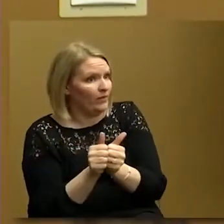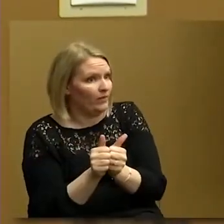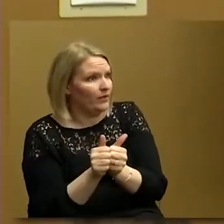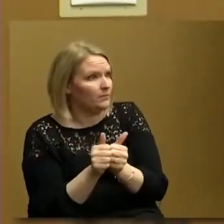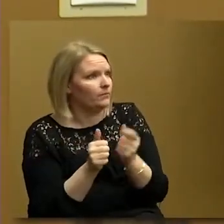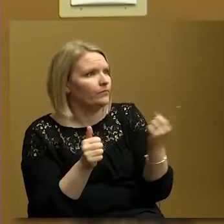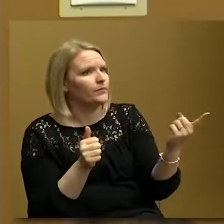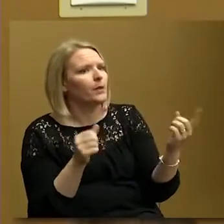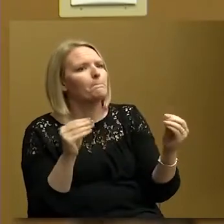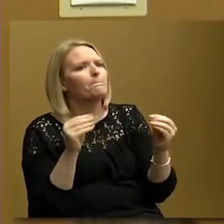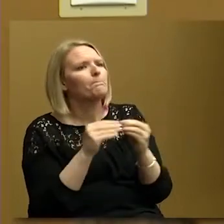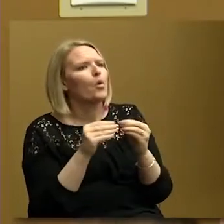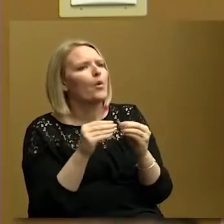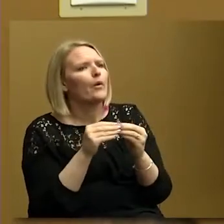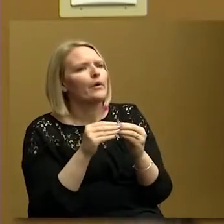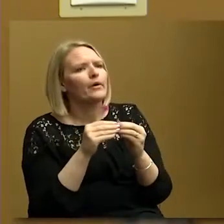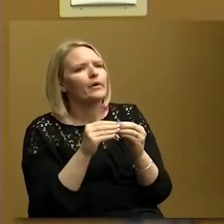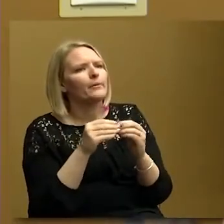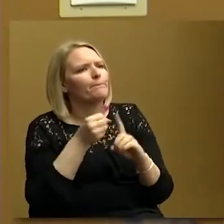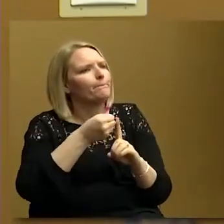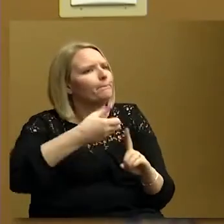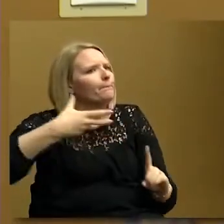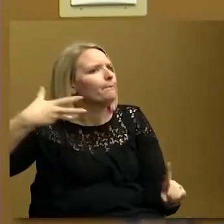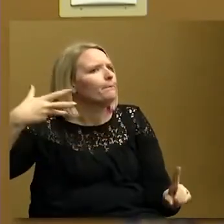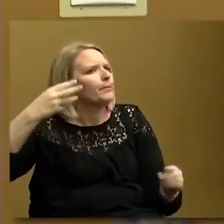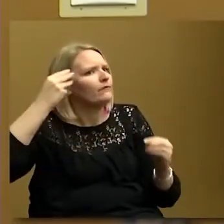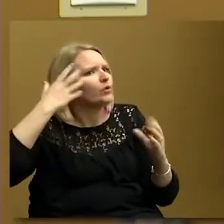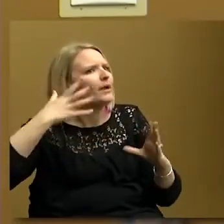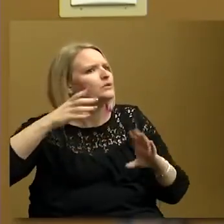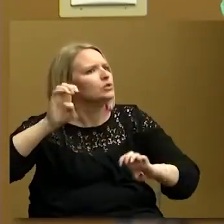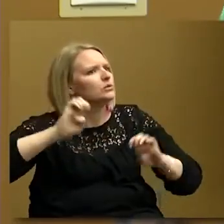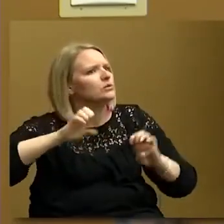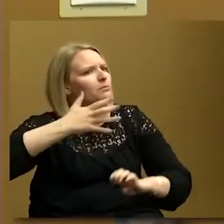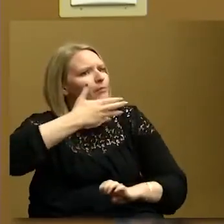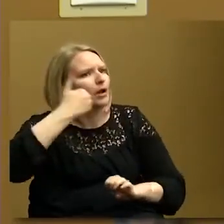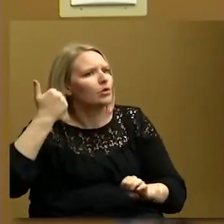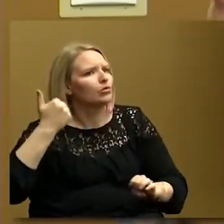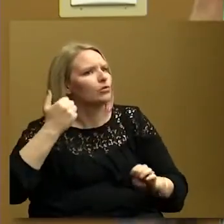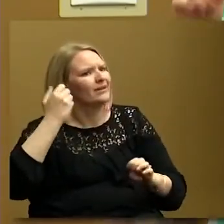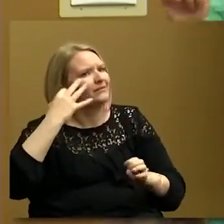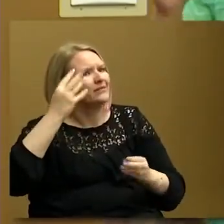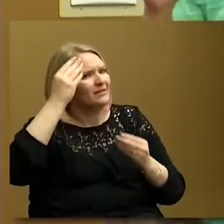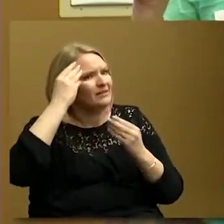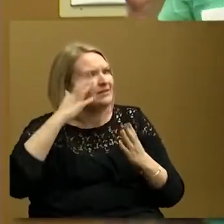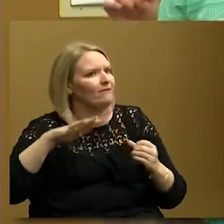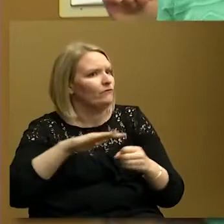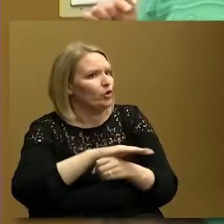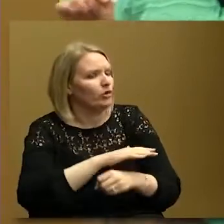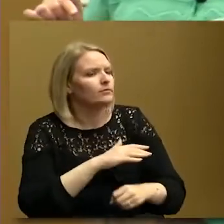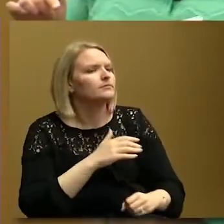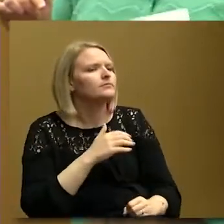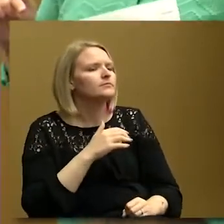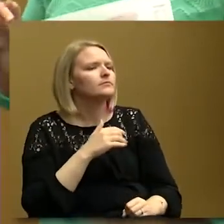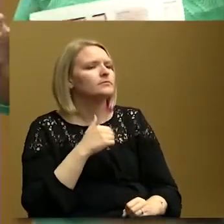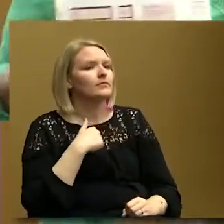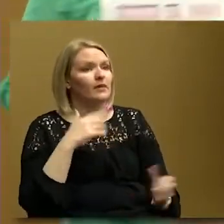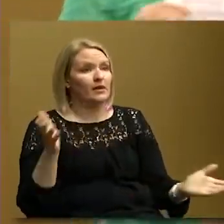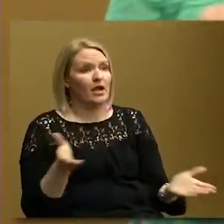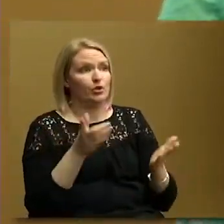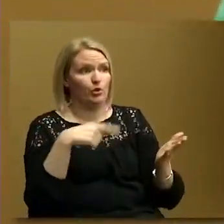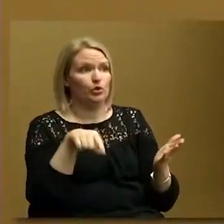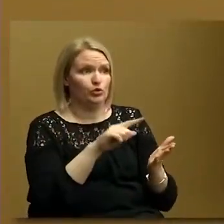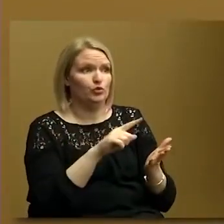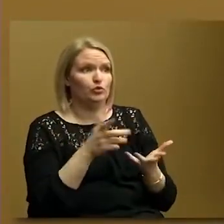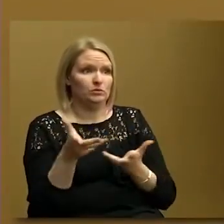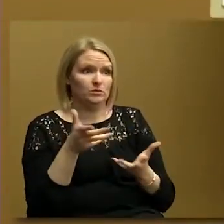Well, more expansive and complete assessment. I would encourage you to